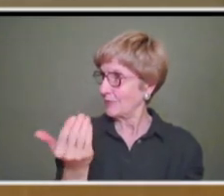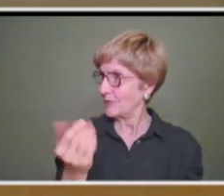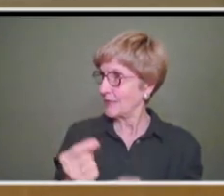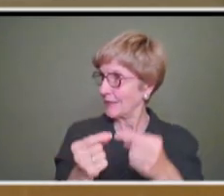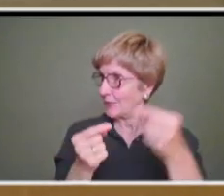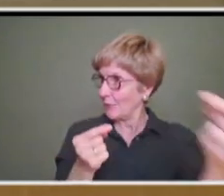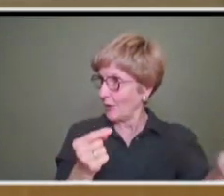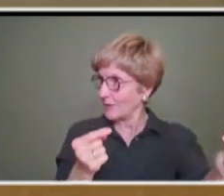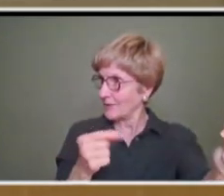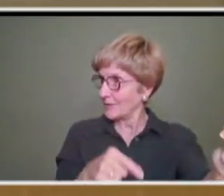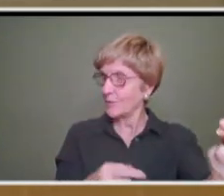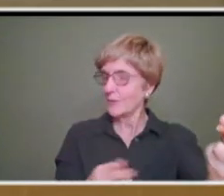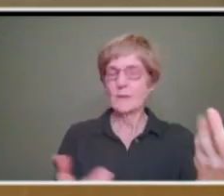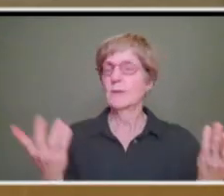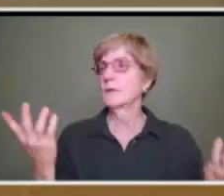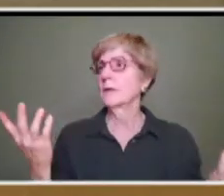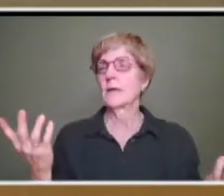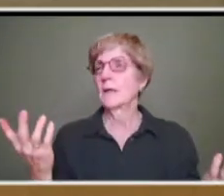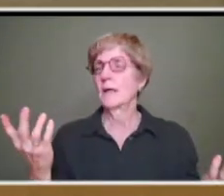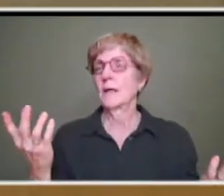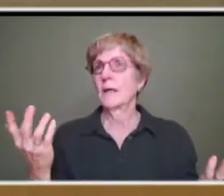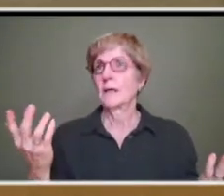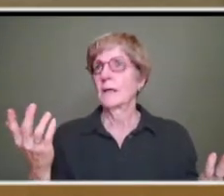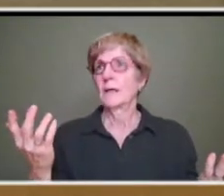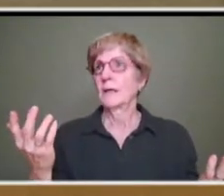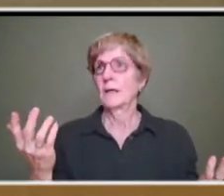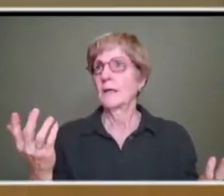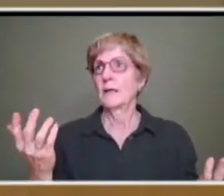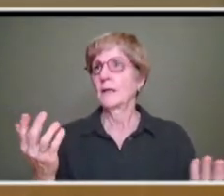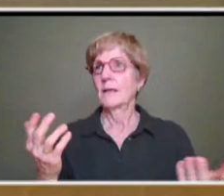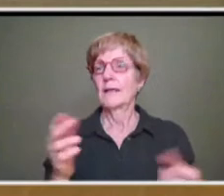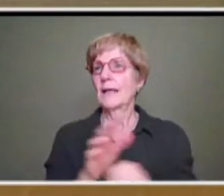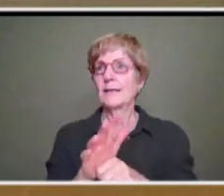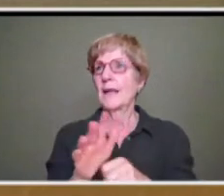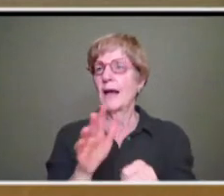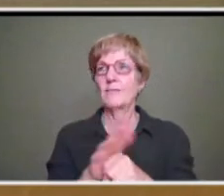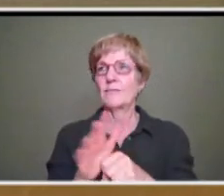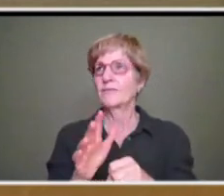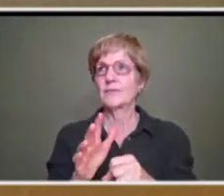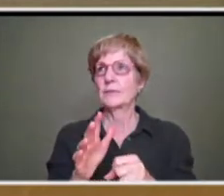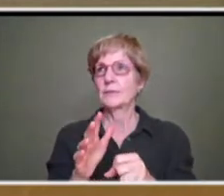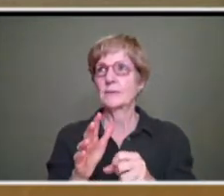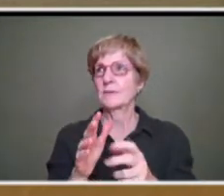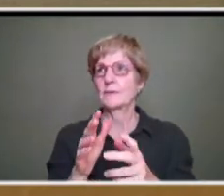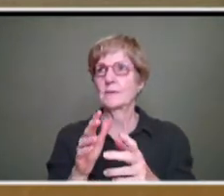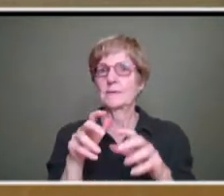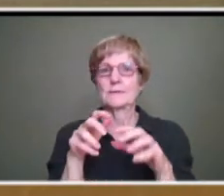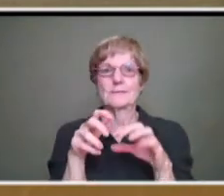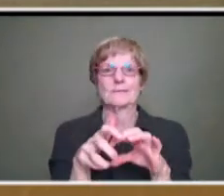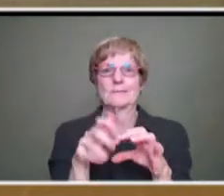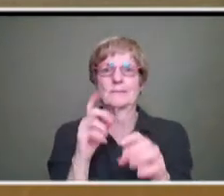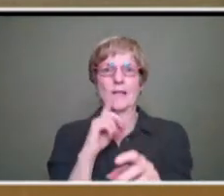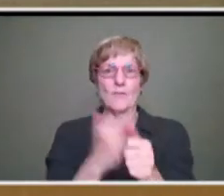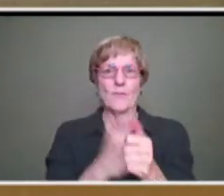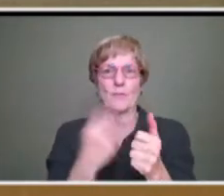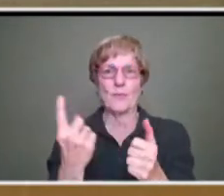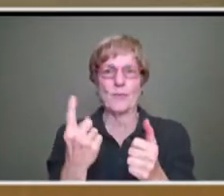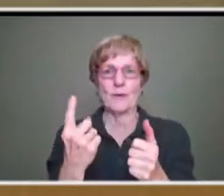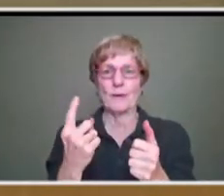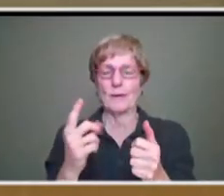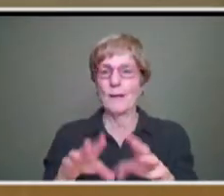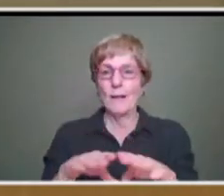I mean I just don't know that there's going to be enough room for everybody um the little Open Access